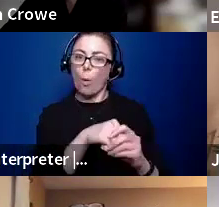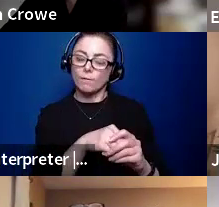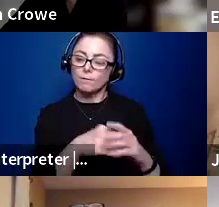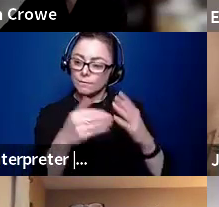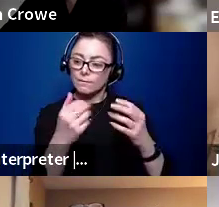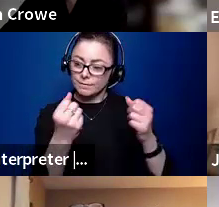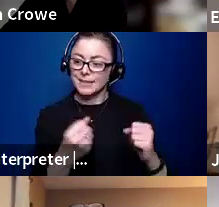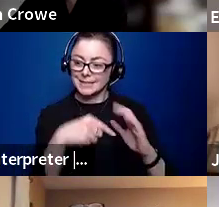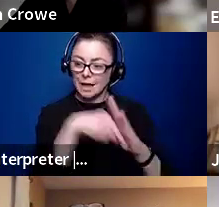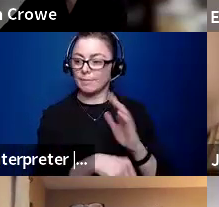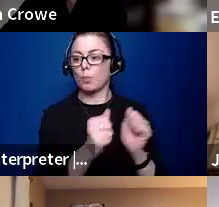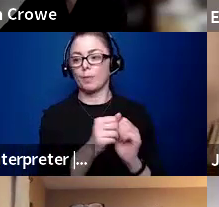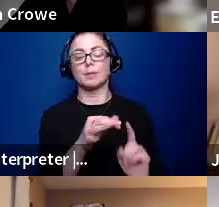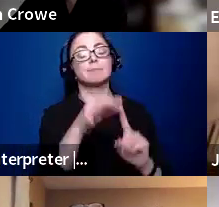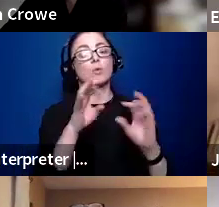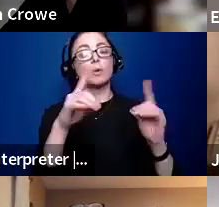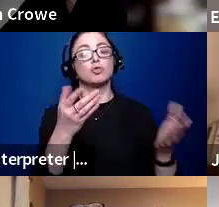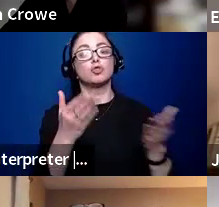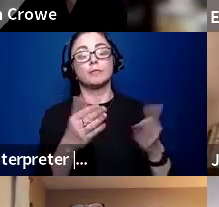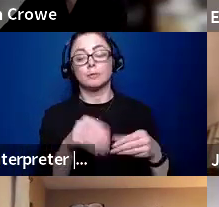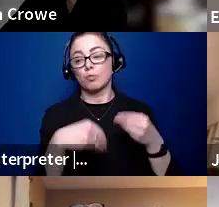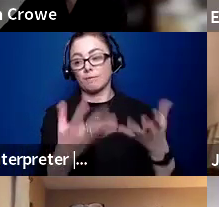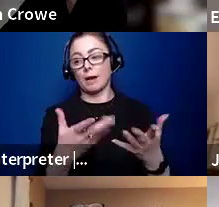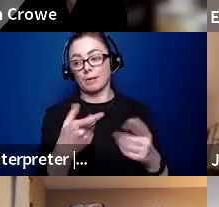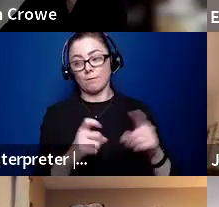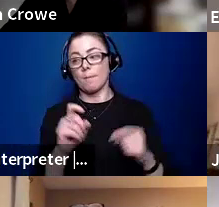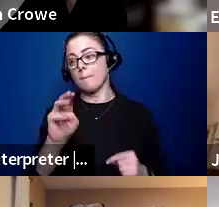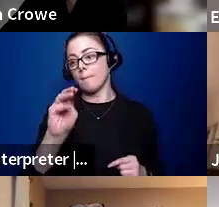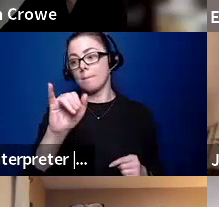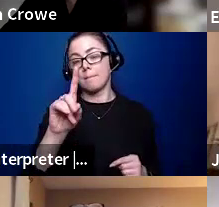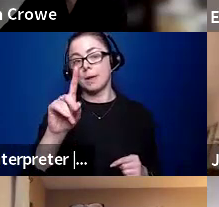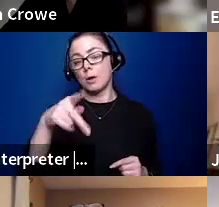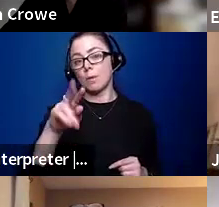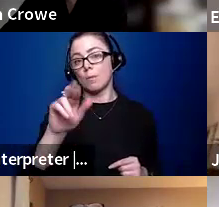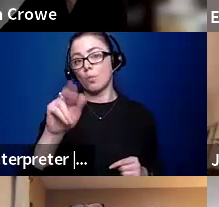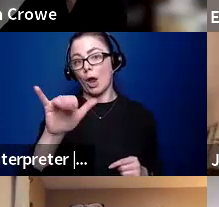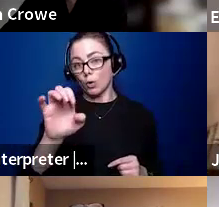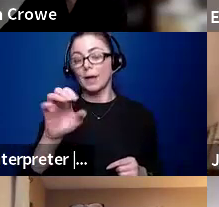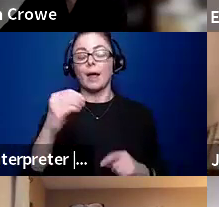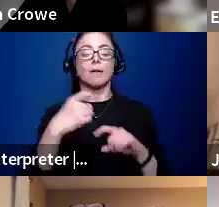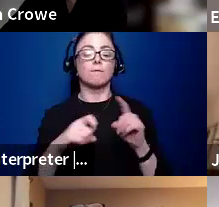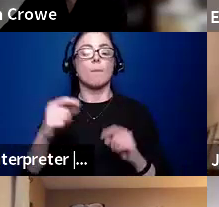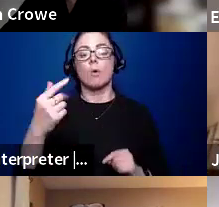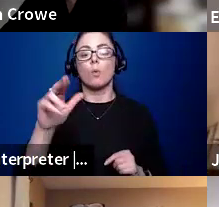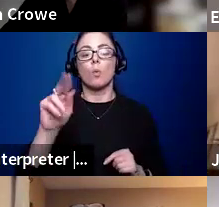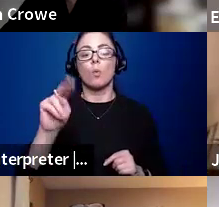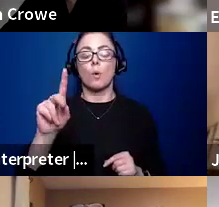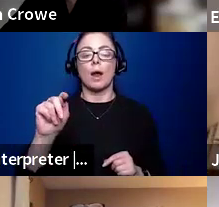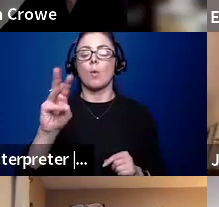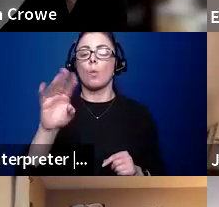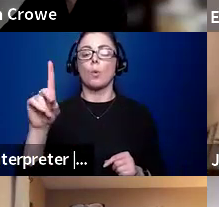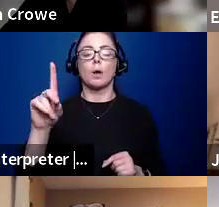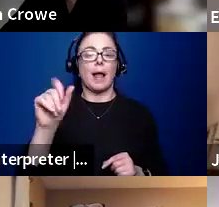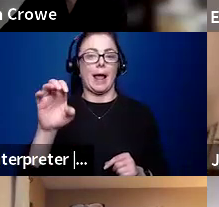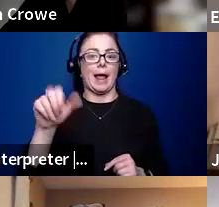extensively with special ed services provided not only by Mid-Prairie, but also by the Grant Wood AEA. He is